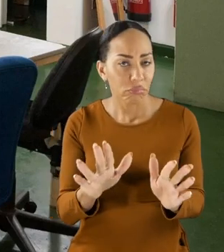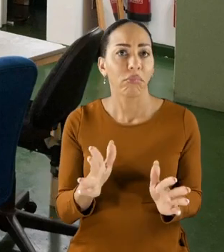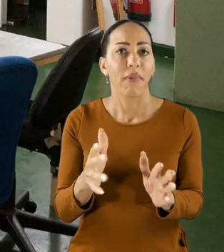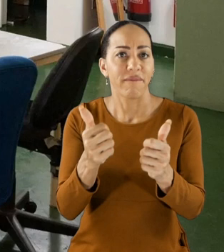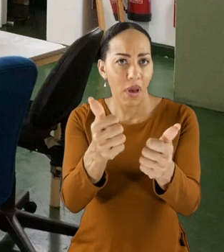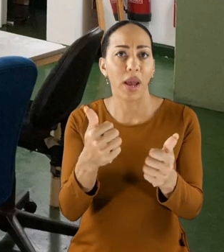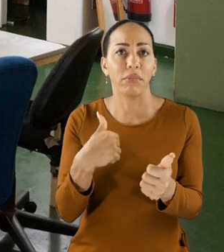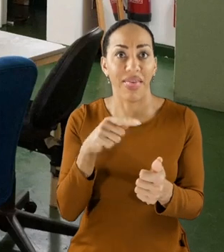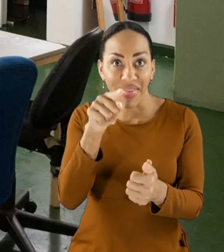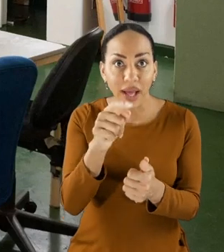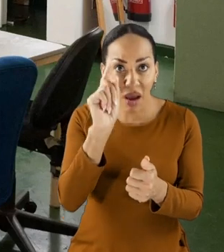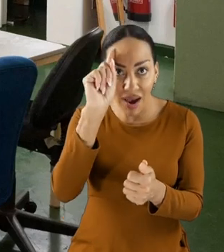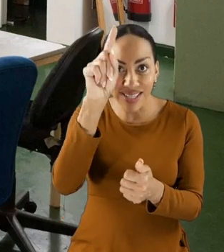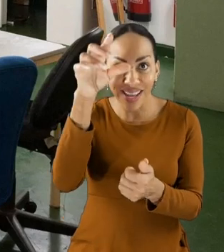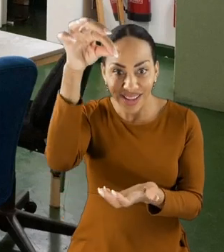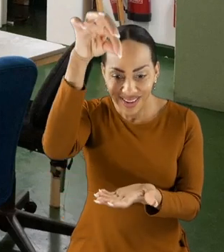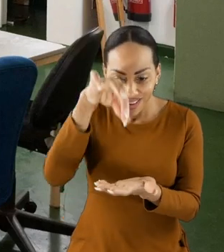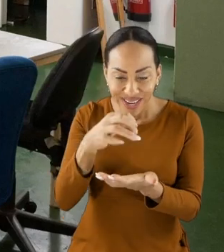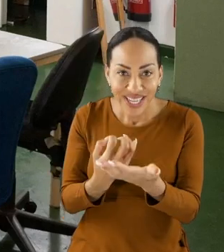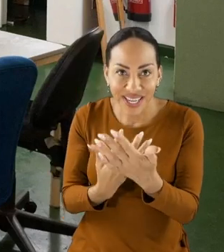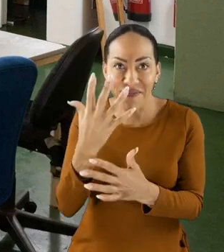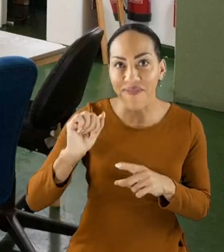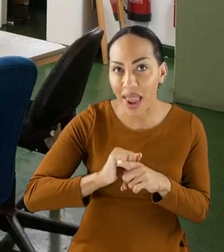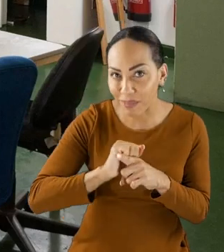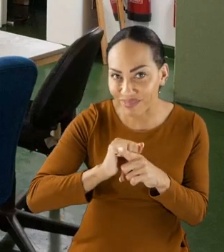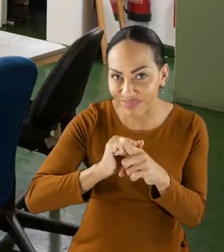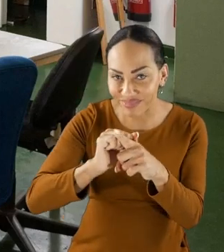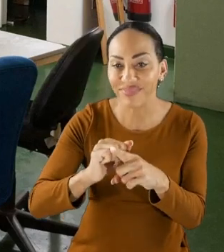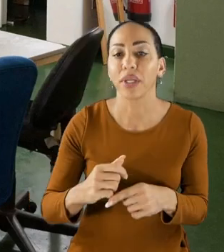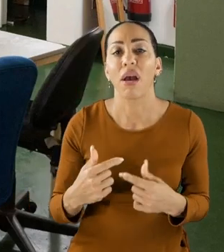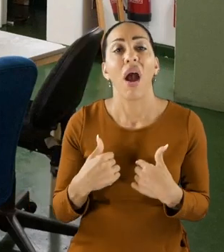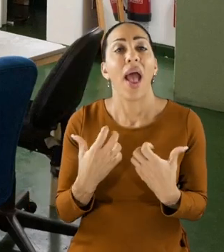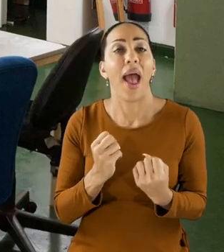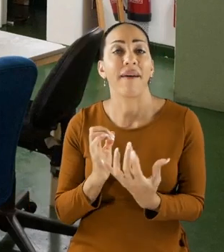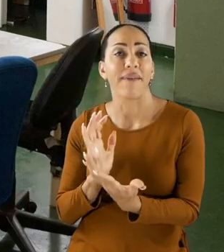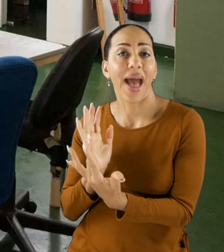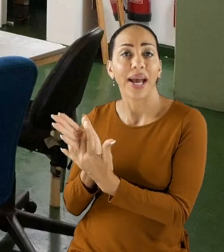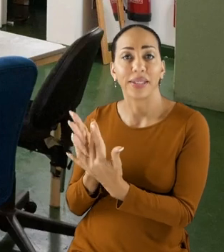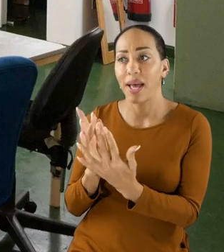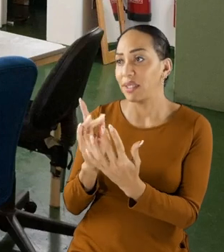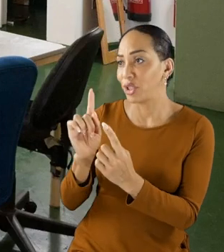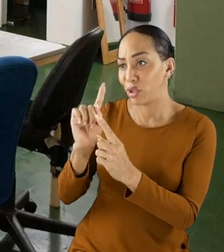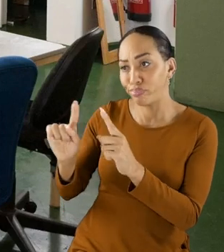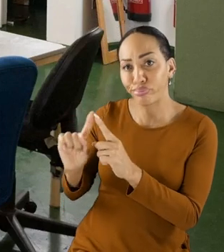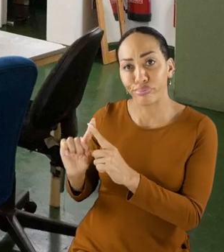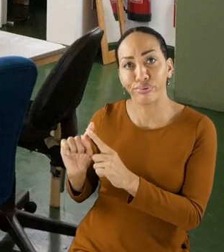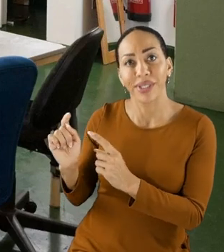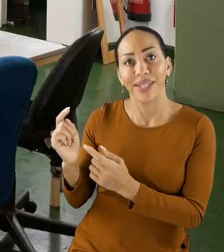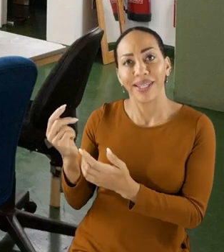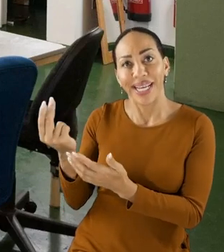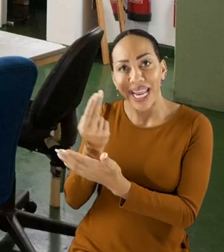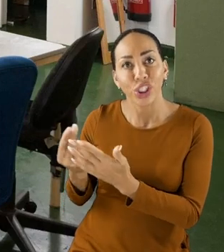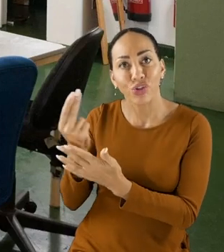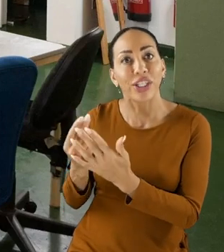if you have the idea, we can try and develop something. We can try, I have access to a number